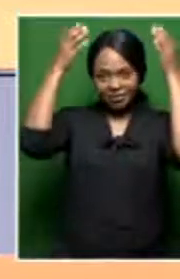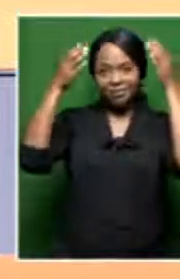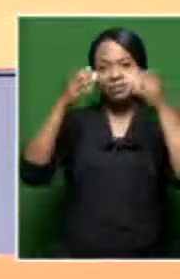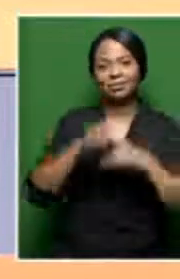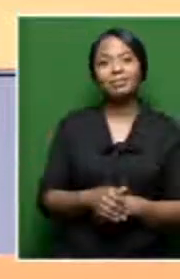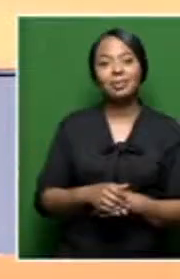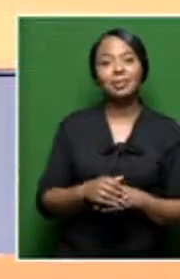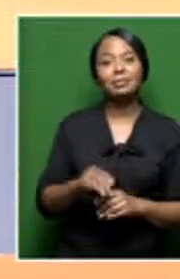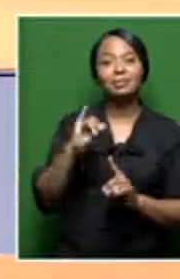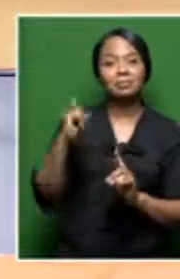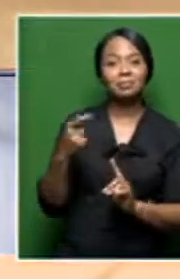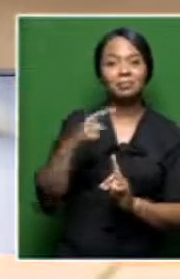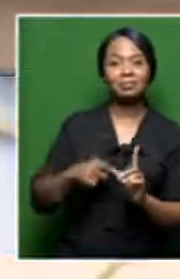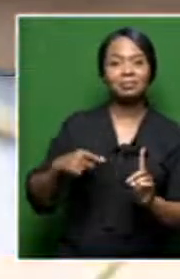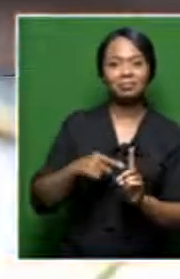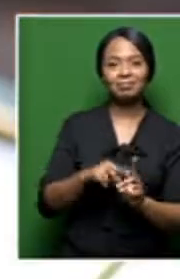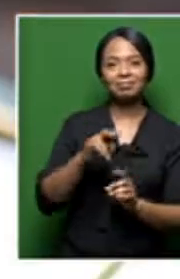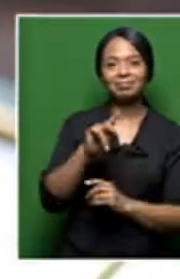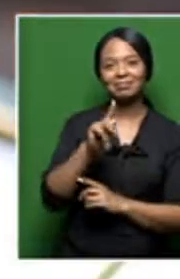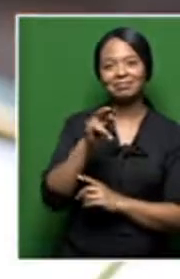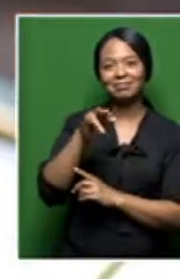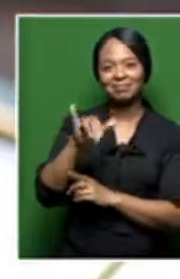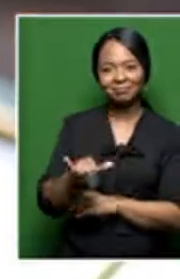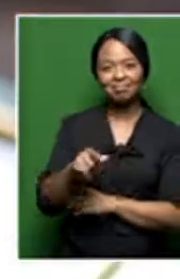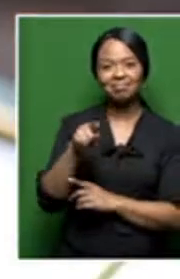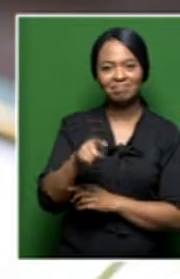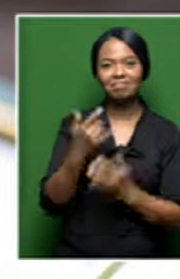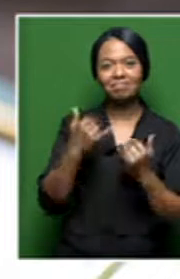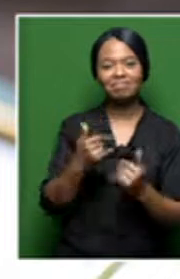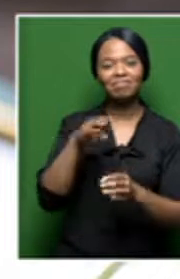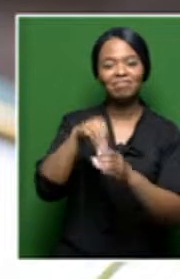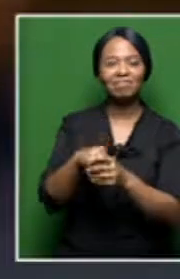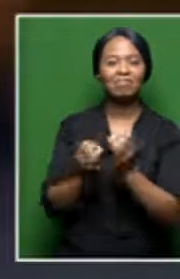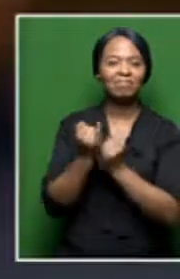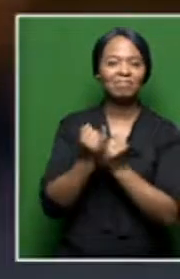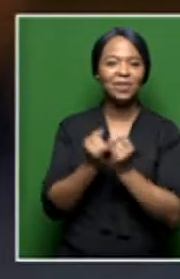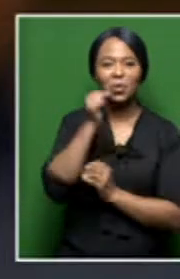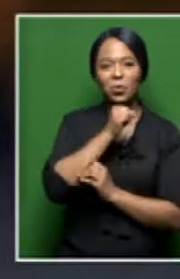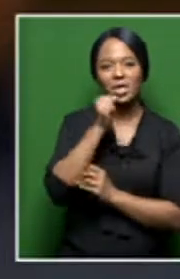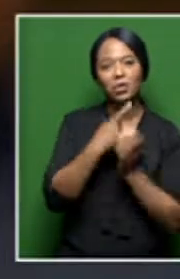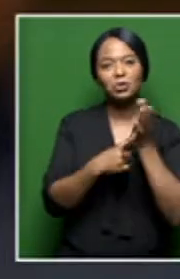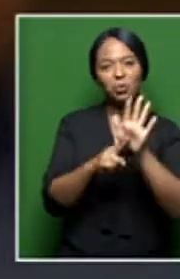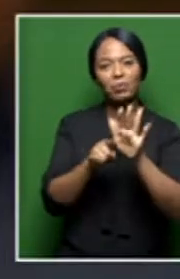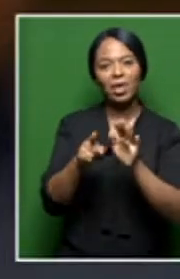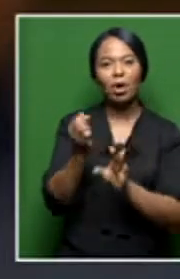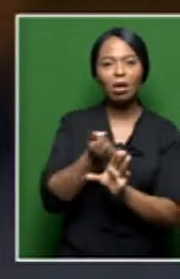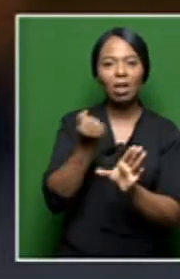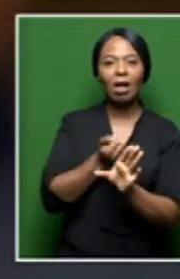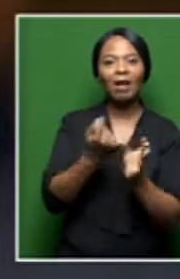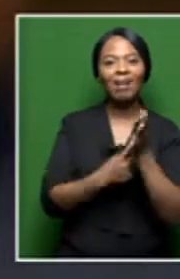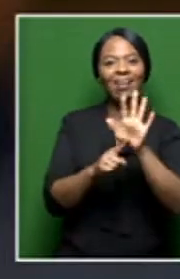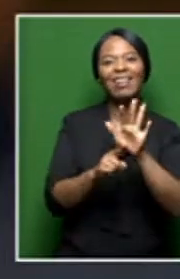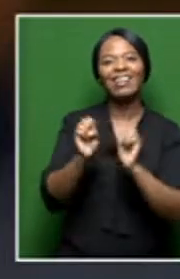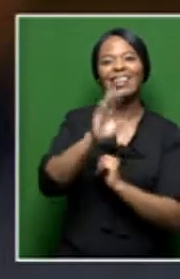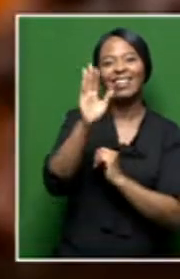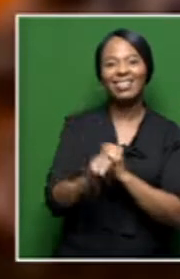Johannesburg-based chef Kelly Njokweni became a household name when he was a contestant on a popular cooking show in the country. He is one of South Africa's most